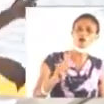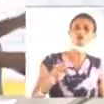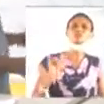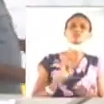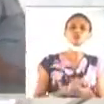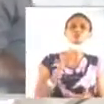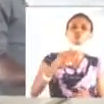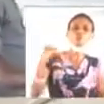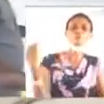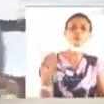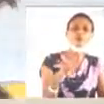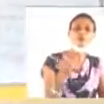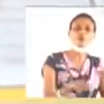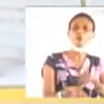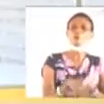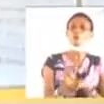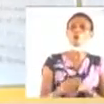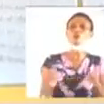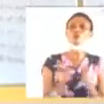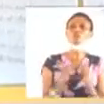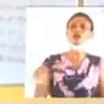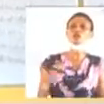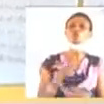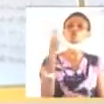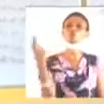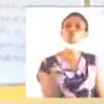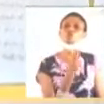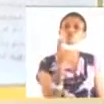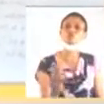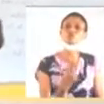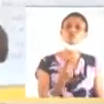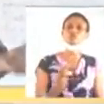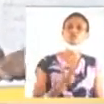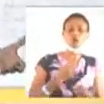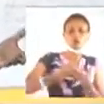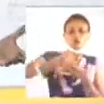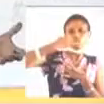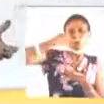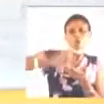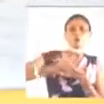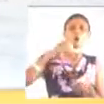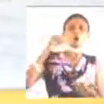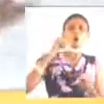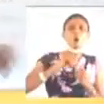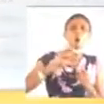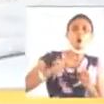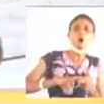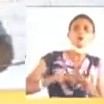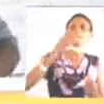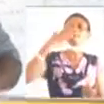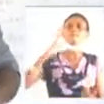playing ball without using drugs. Some of them are banned for life for